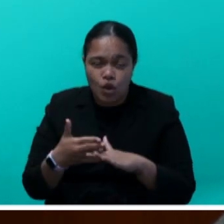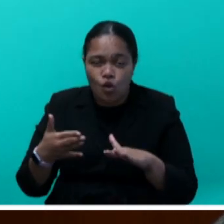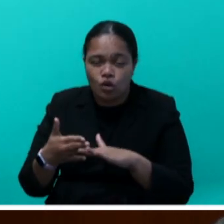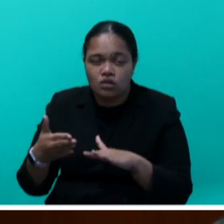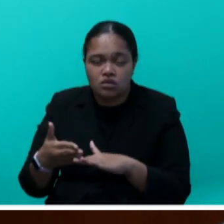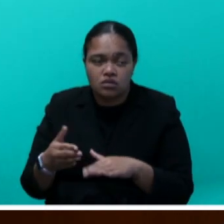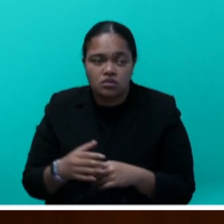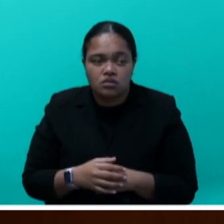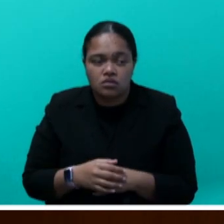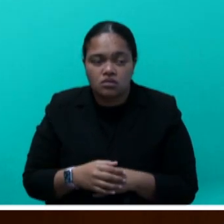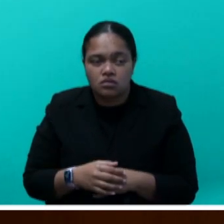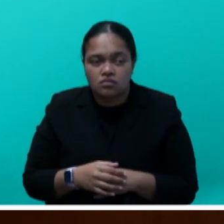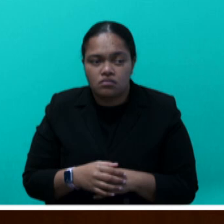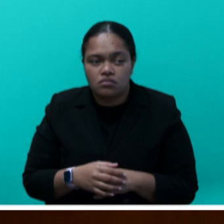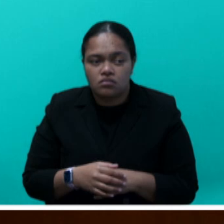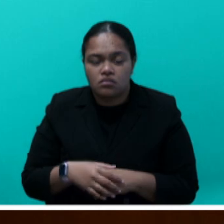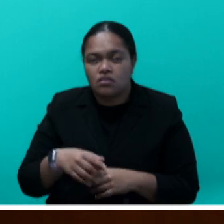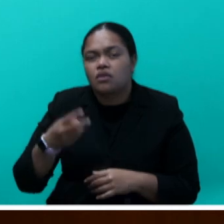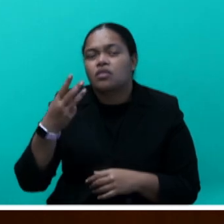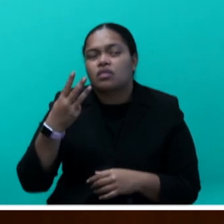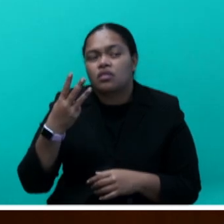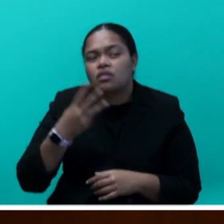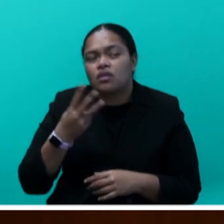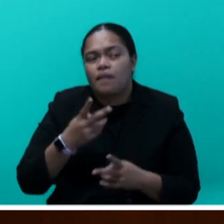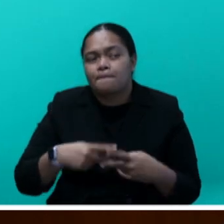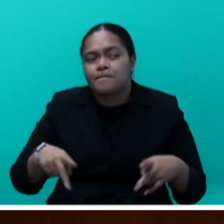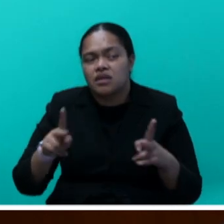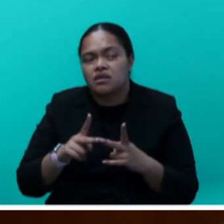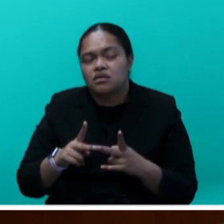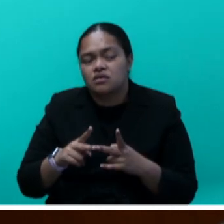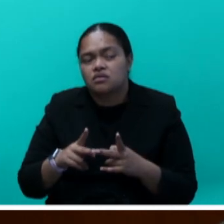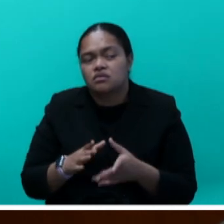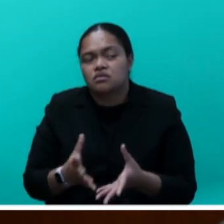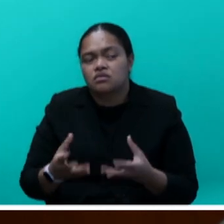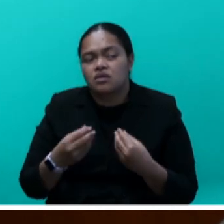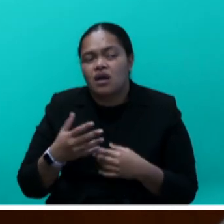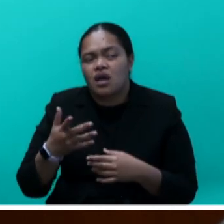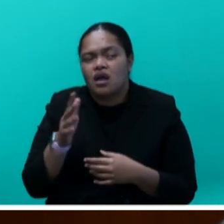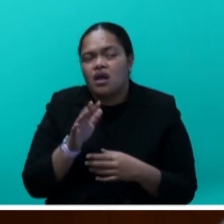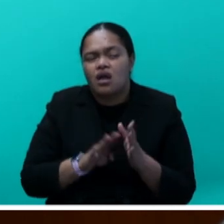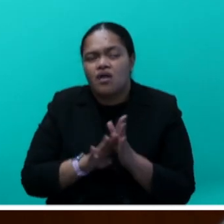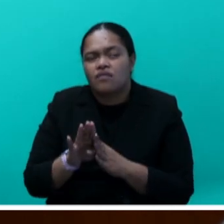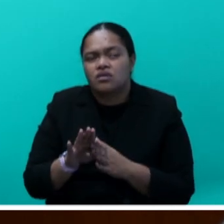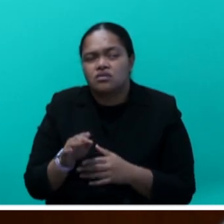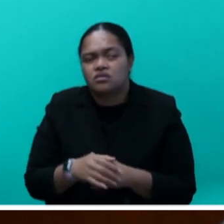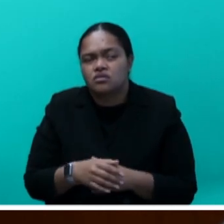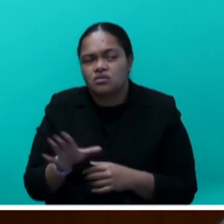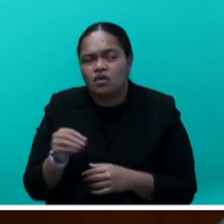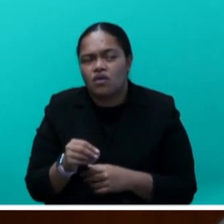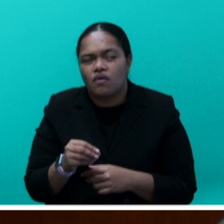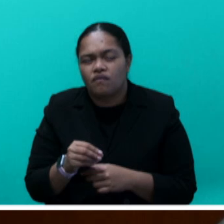world at 13th place, receiving an average of 45 vessels daily.